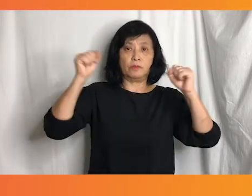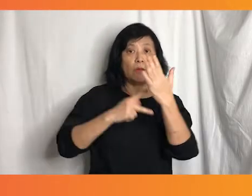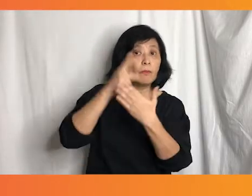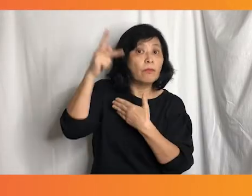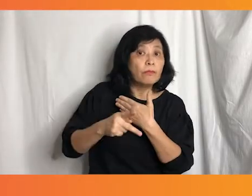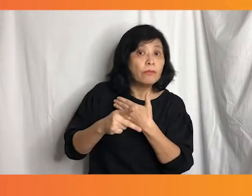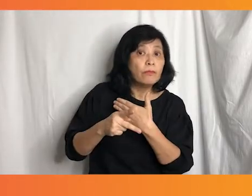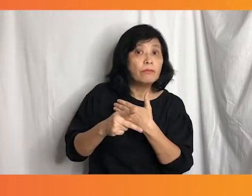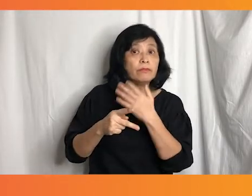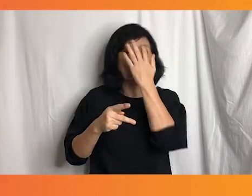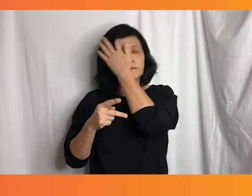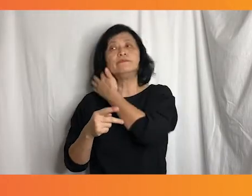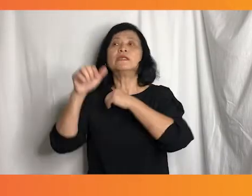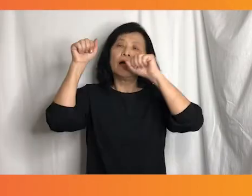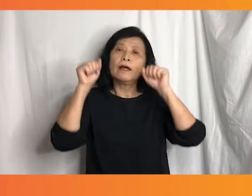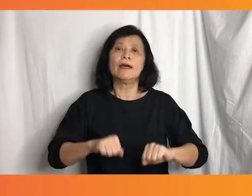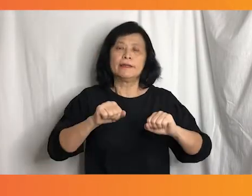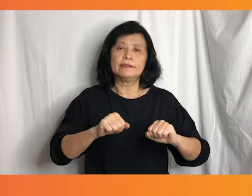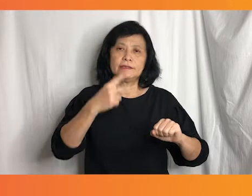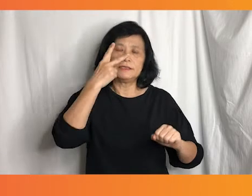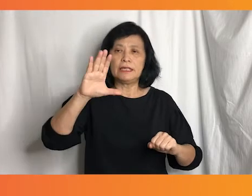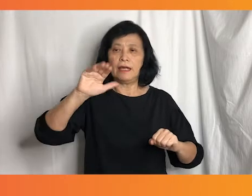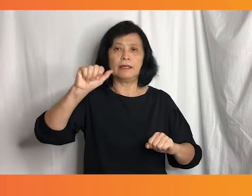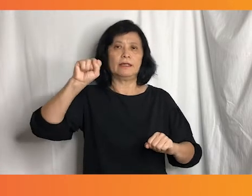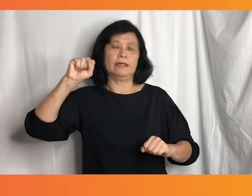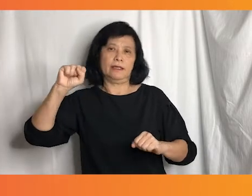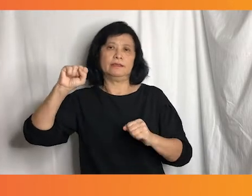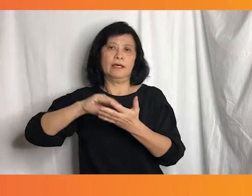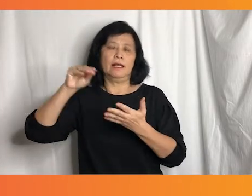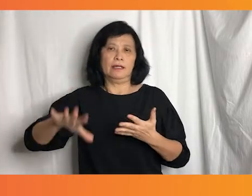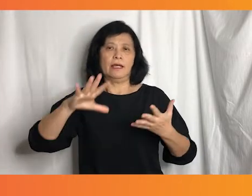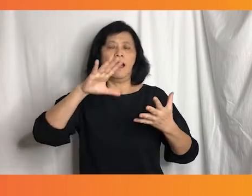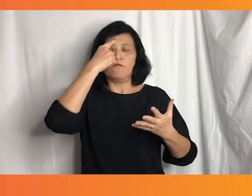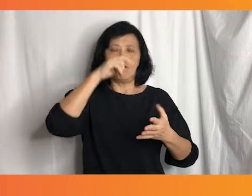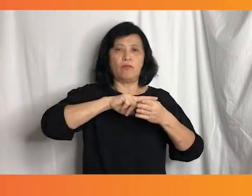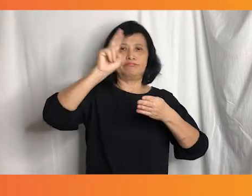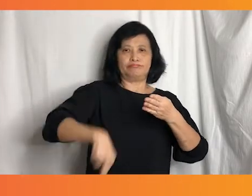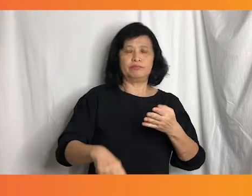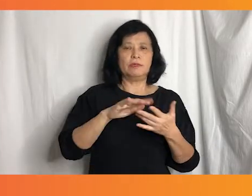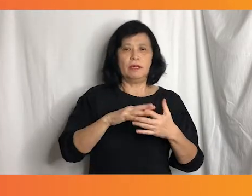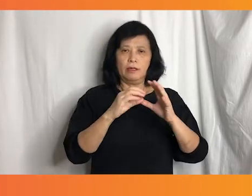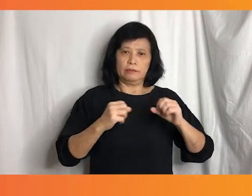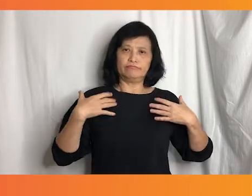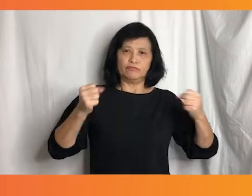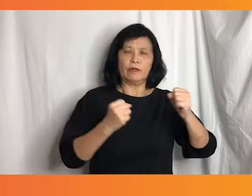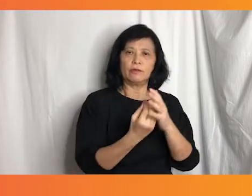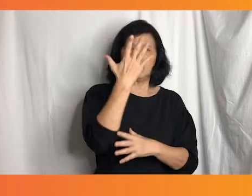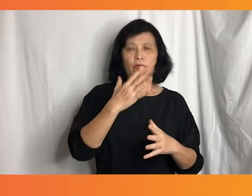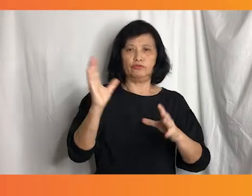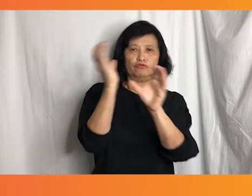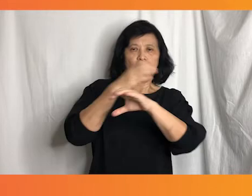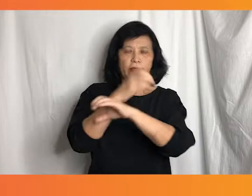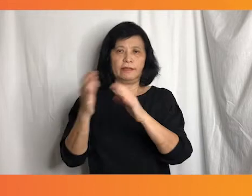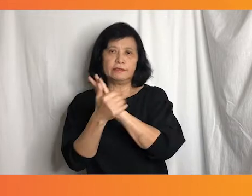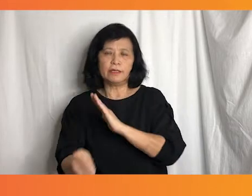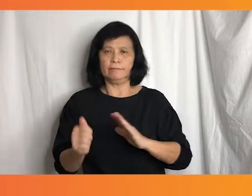that they have, right? They are able to address the CAS learner outcomes, which we have 7 learner outcomes, which is strength and growth,